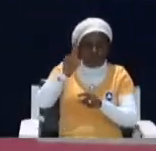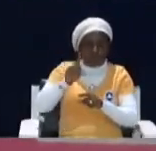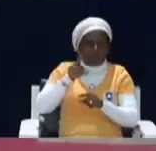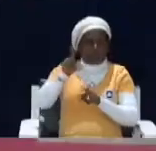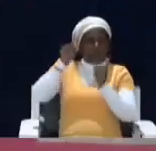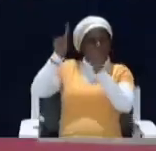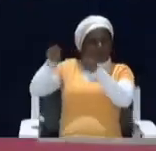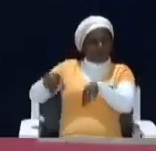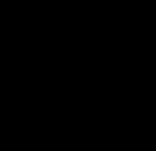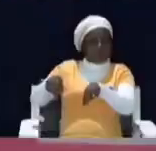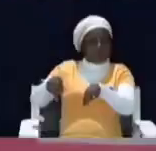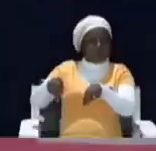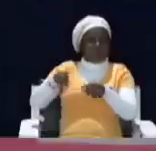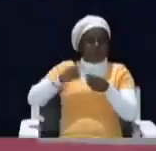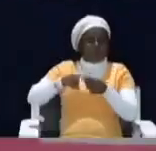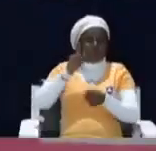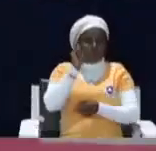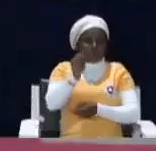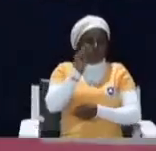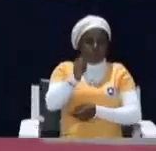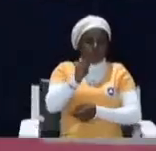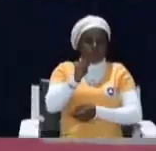here to testify.